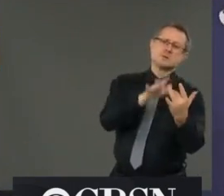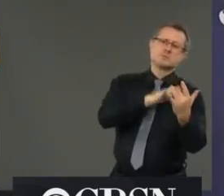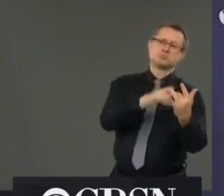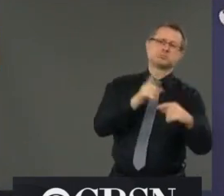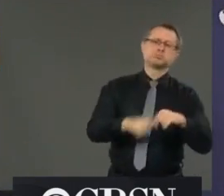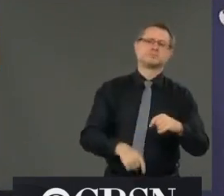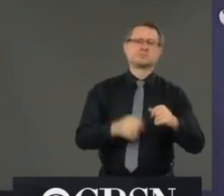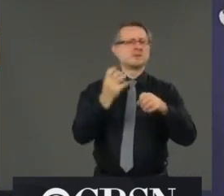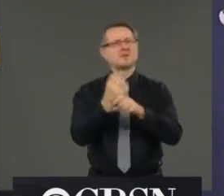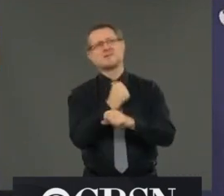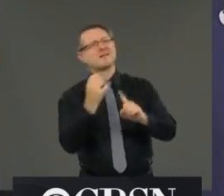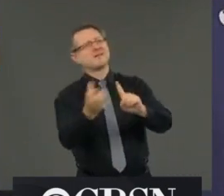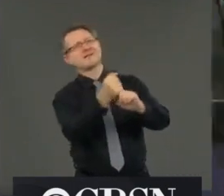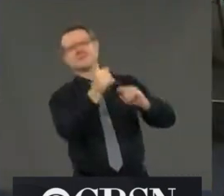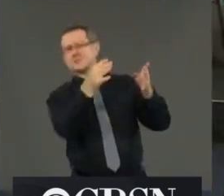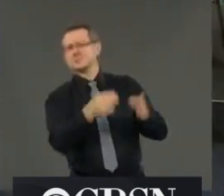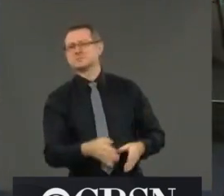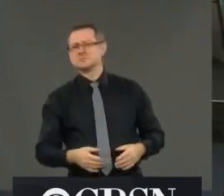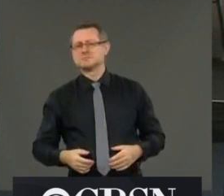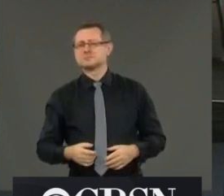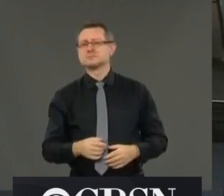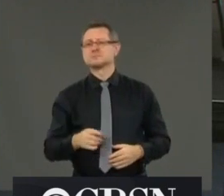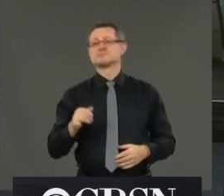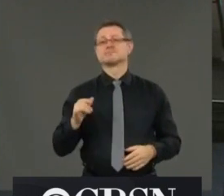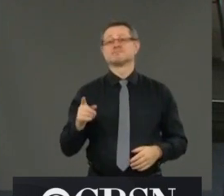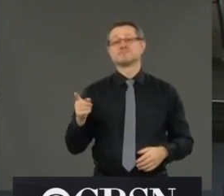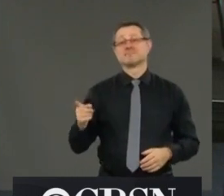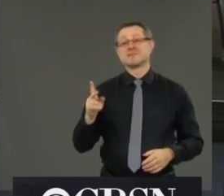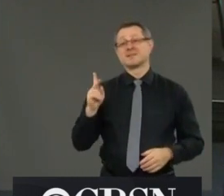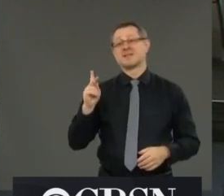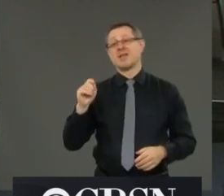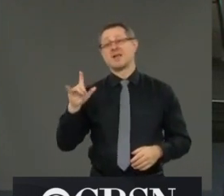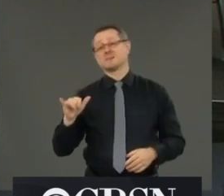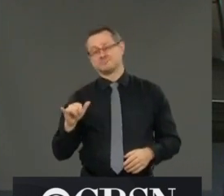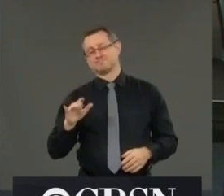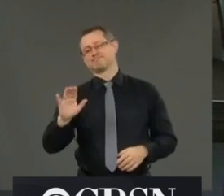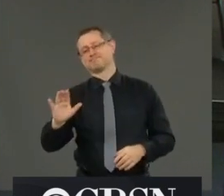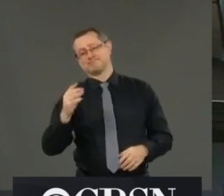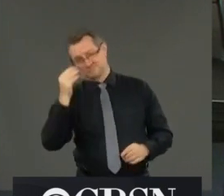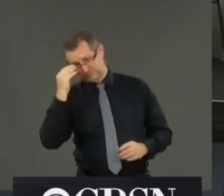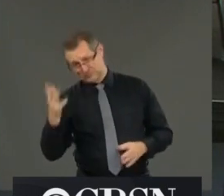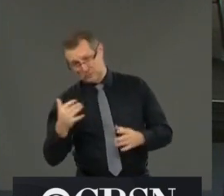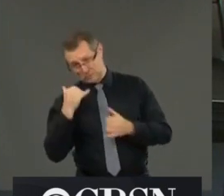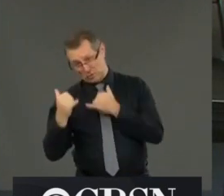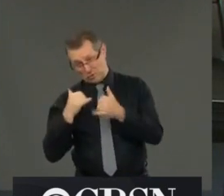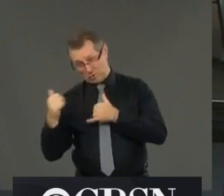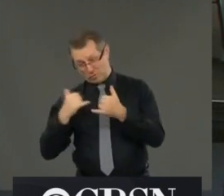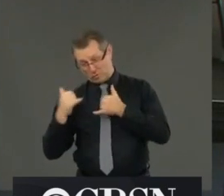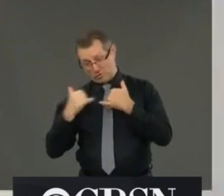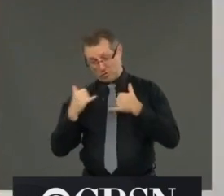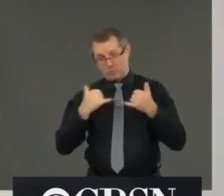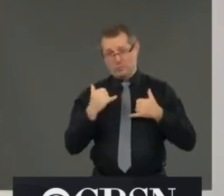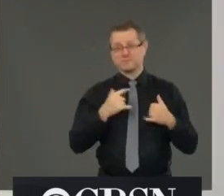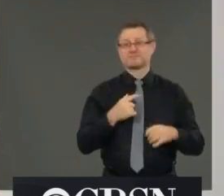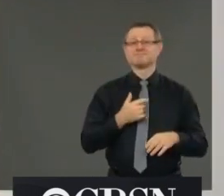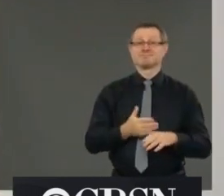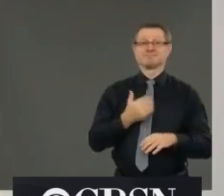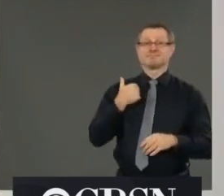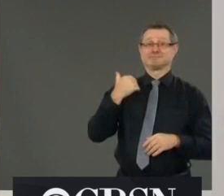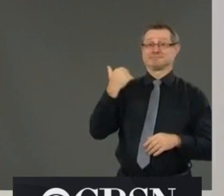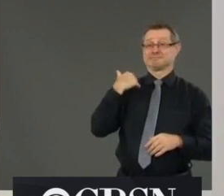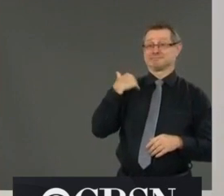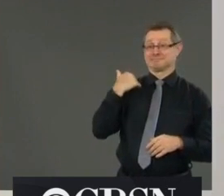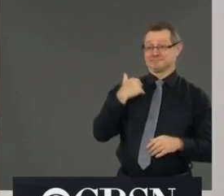That is, Kelly, do you know? The call center, the calls actually have improved a lot. There was a glitch on Sunday night with some of the PUA claims, and